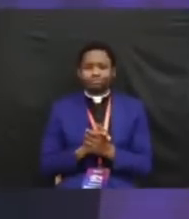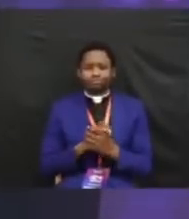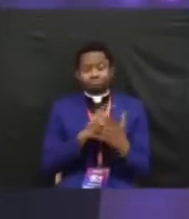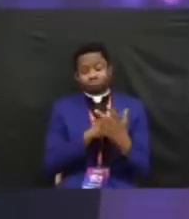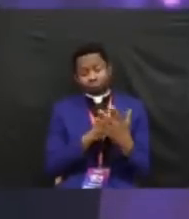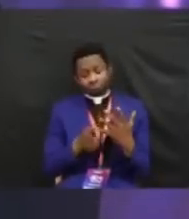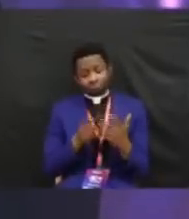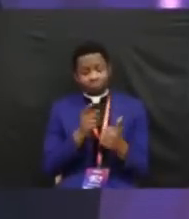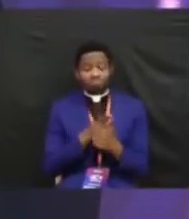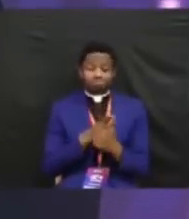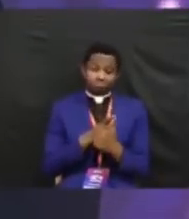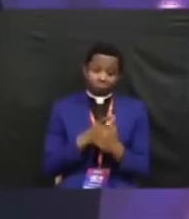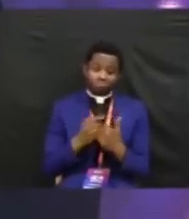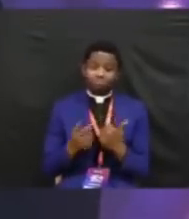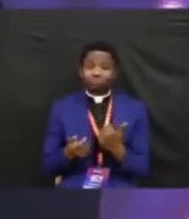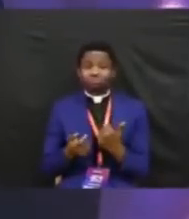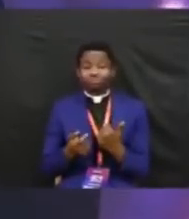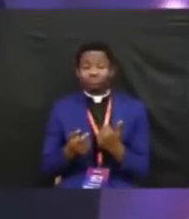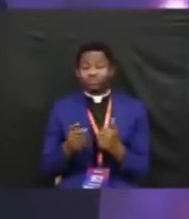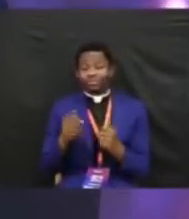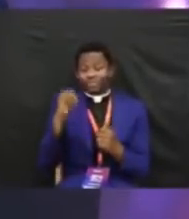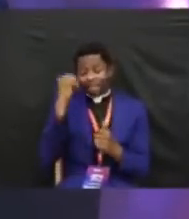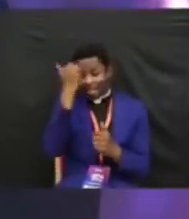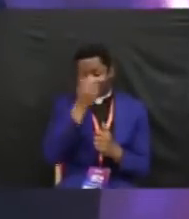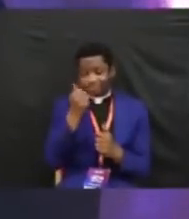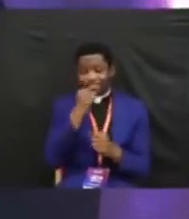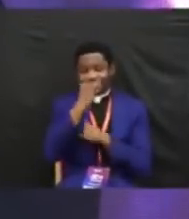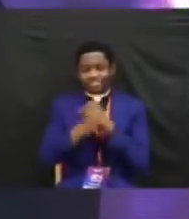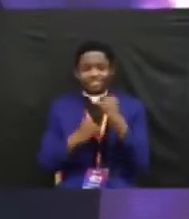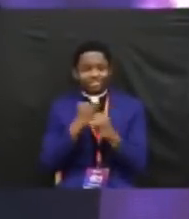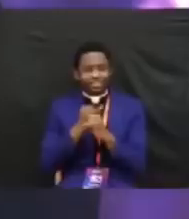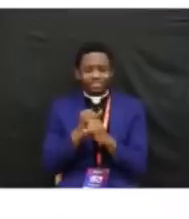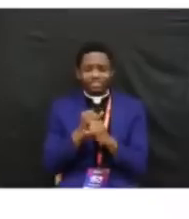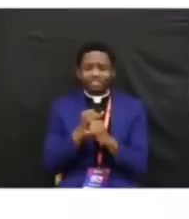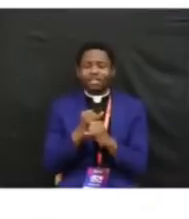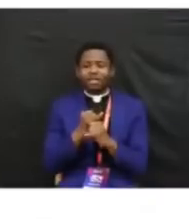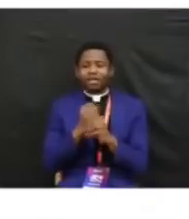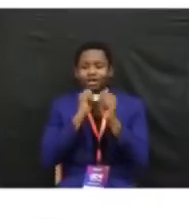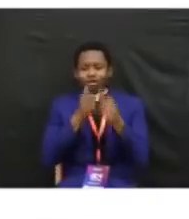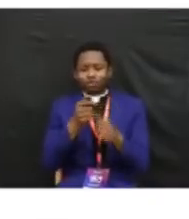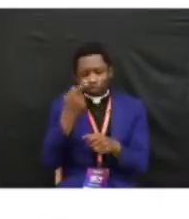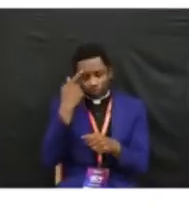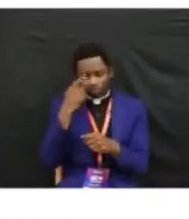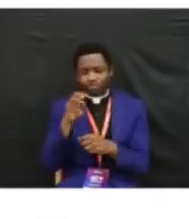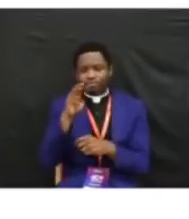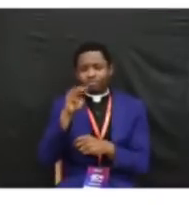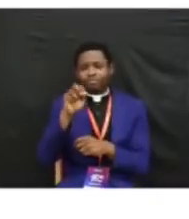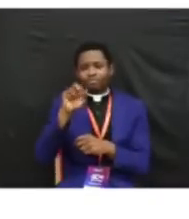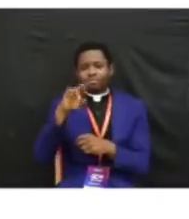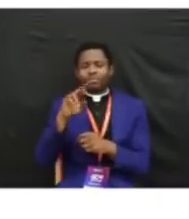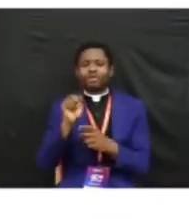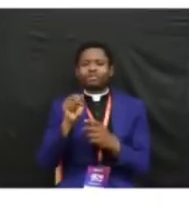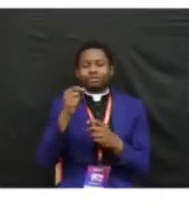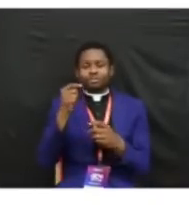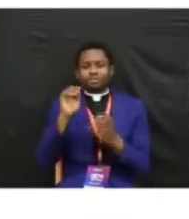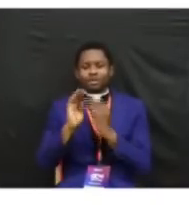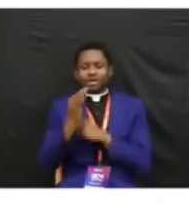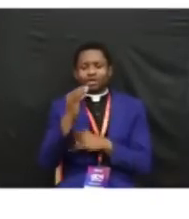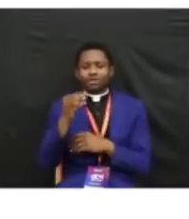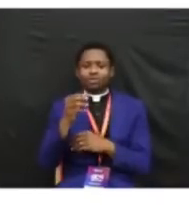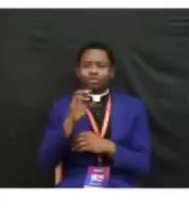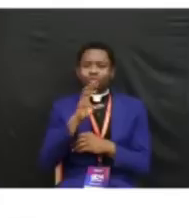included the following. The Africa International award of merit by the West African Press Limited.